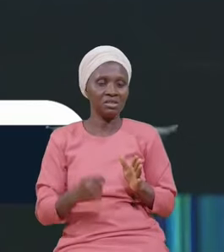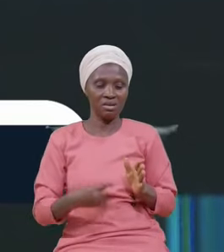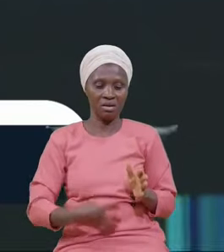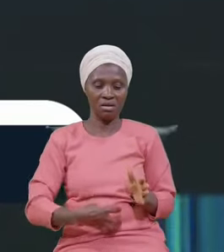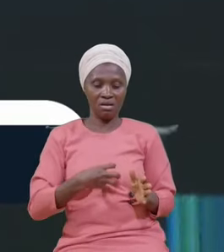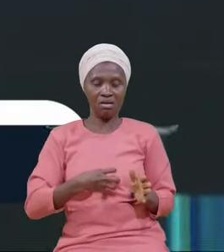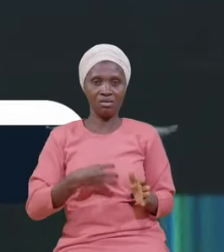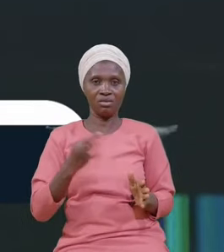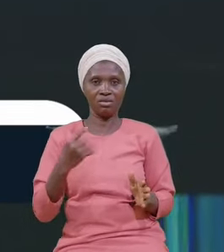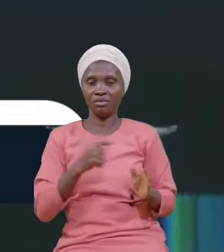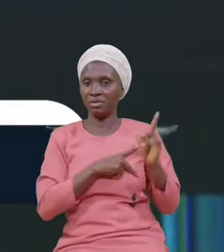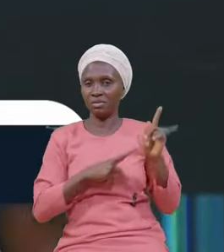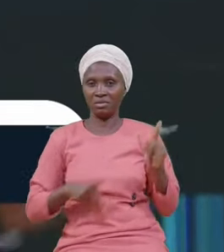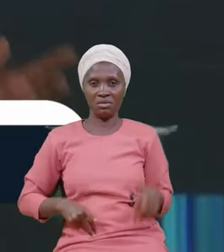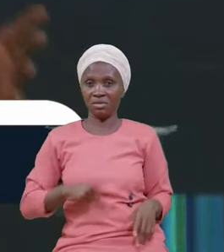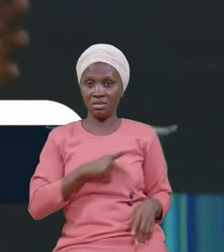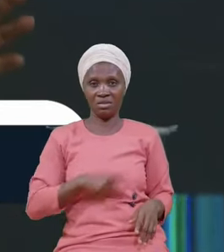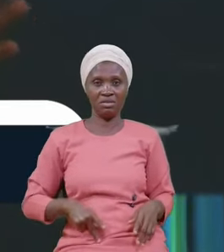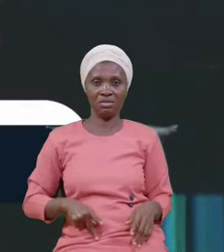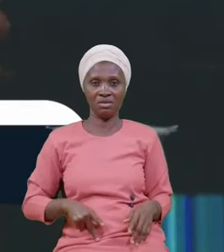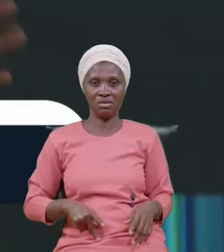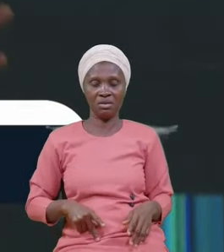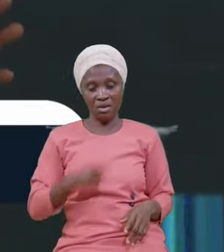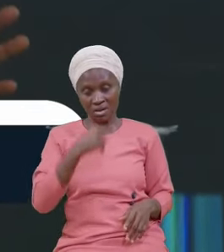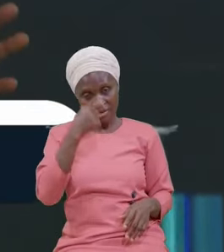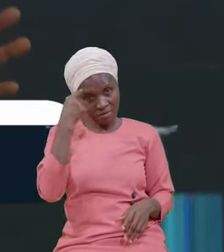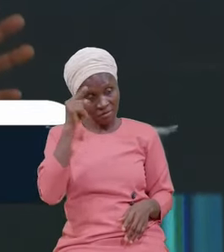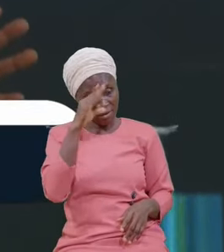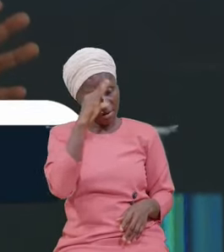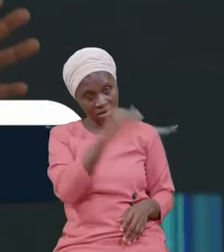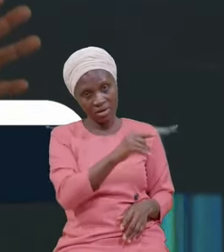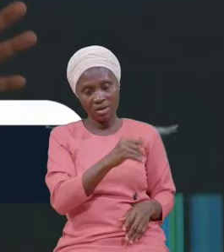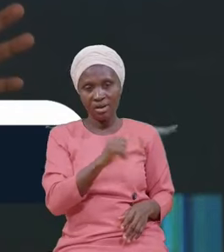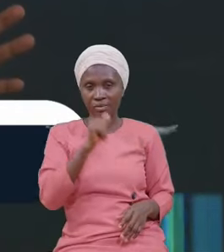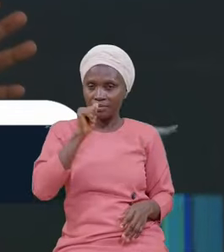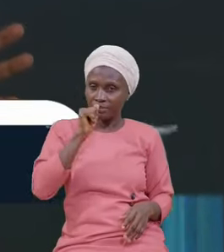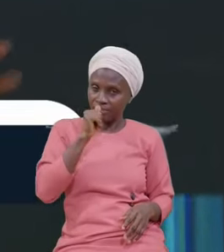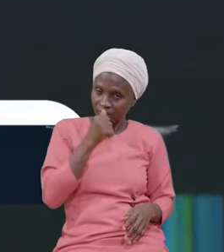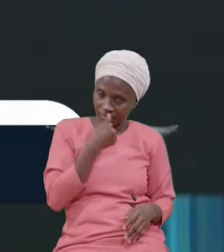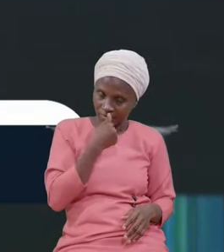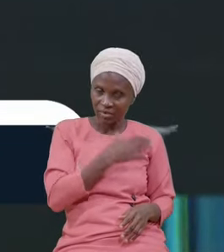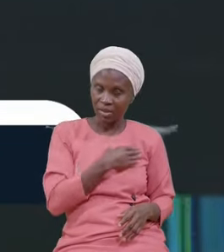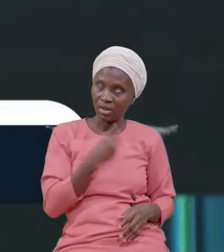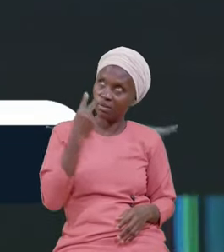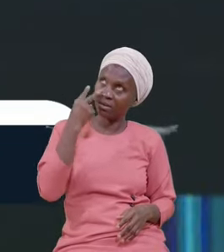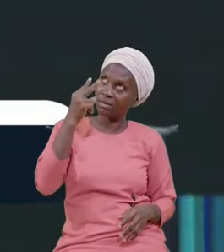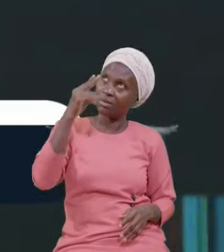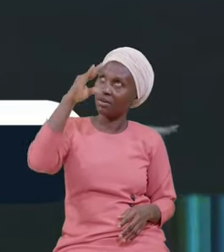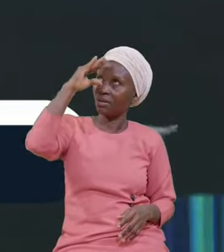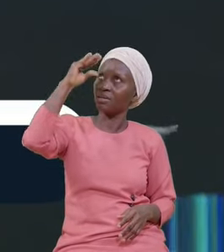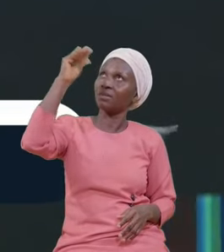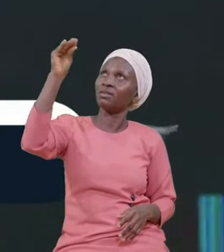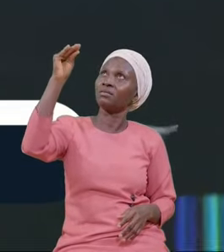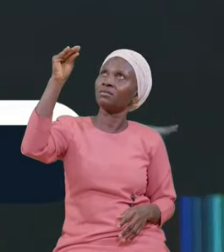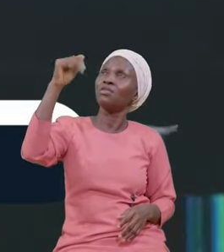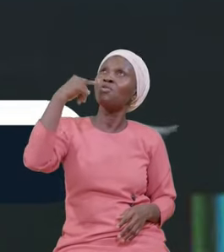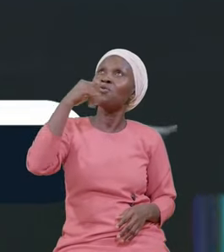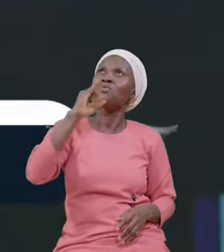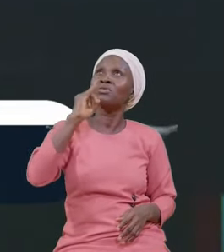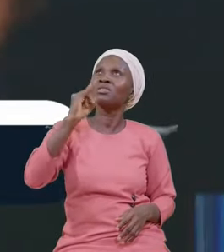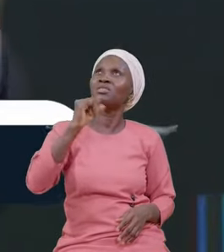king for he endured as seeing him who is